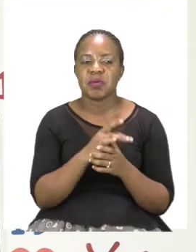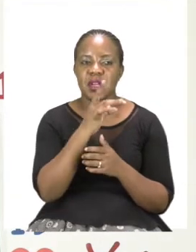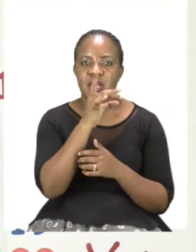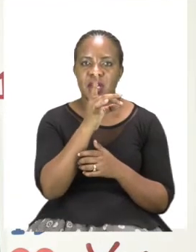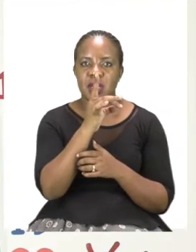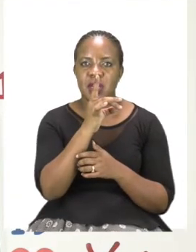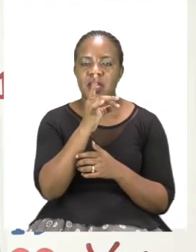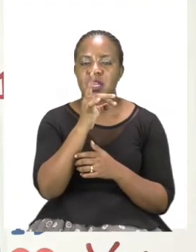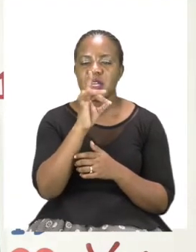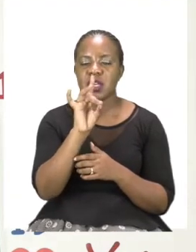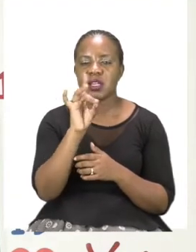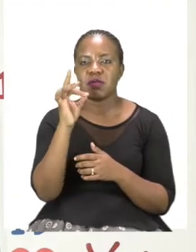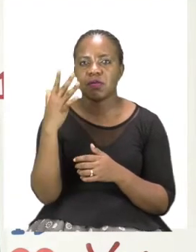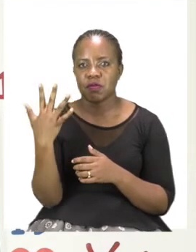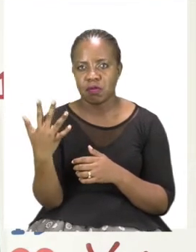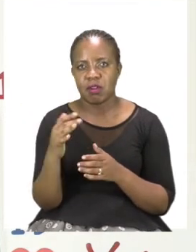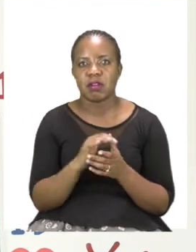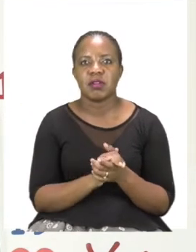85. It's the same as